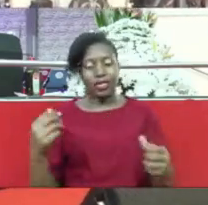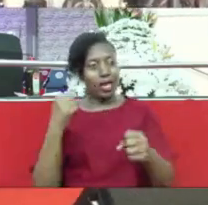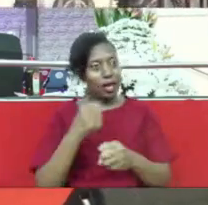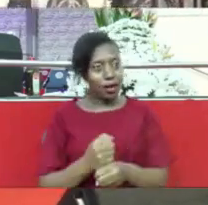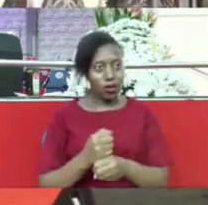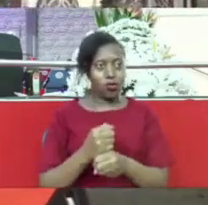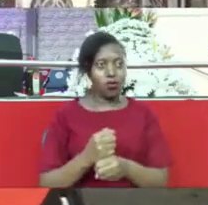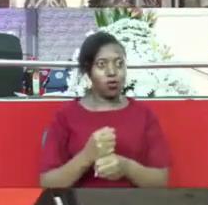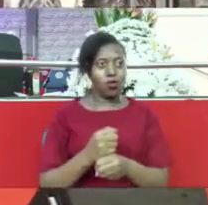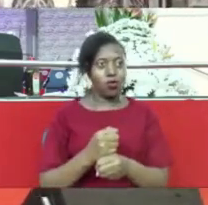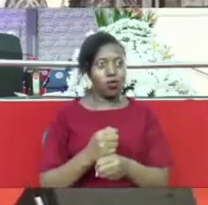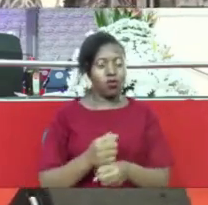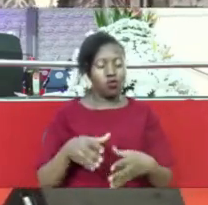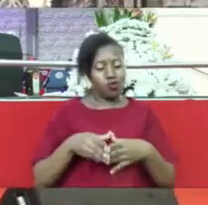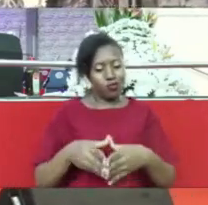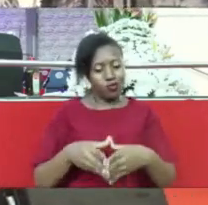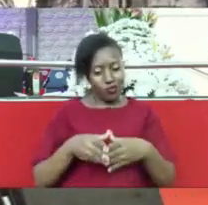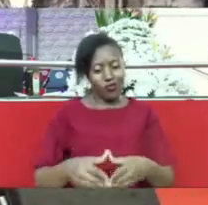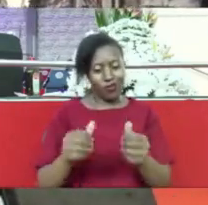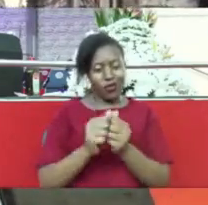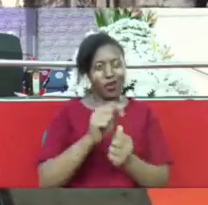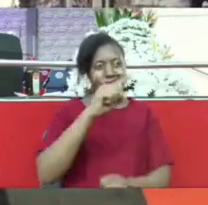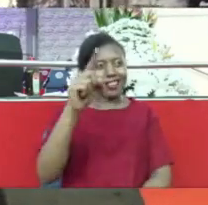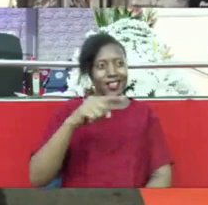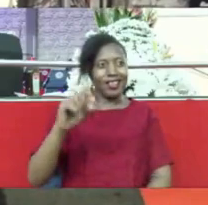pale kwa Zilpa.